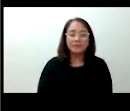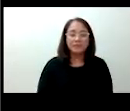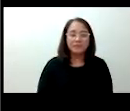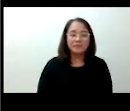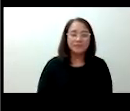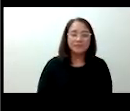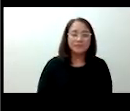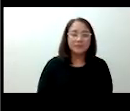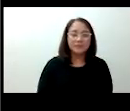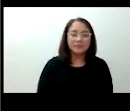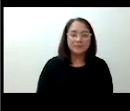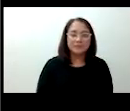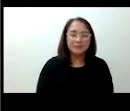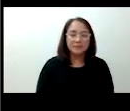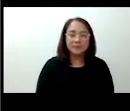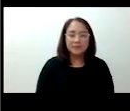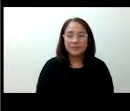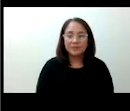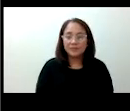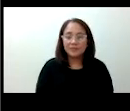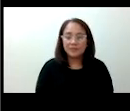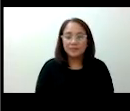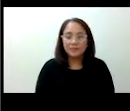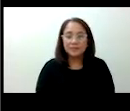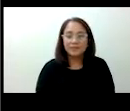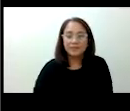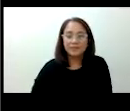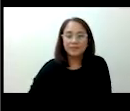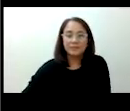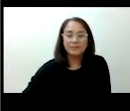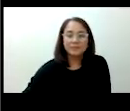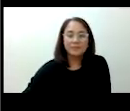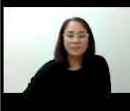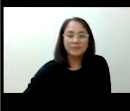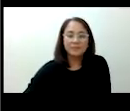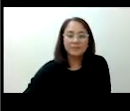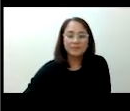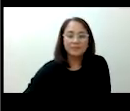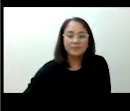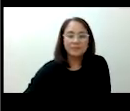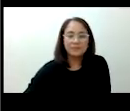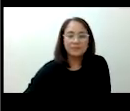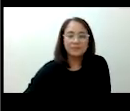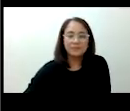I only see a few windows here, but Shaq is saying